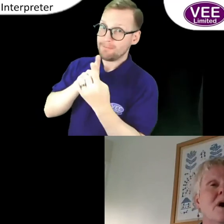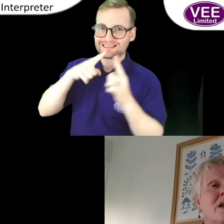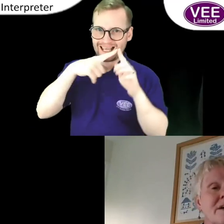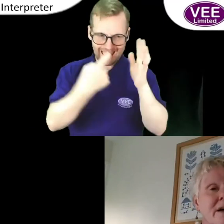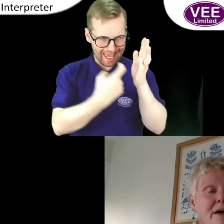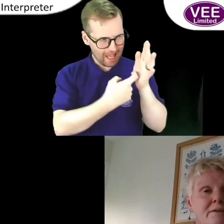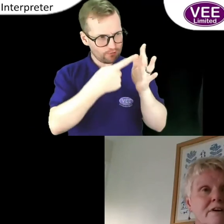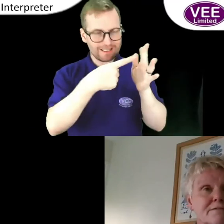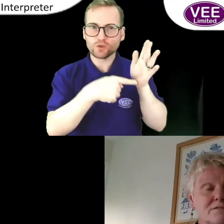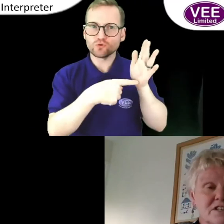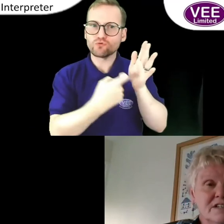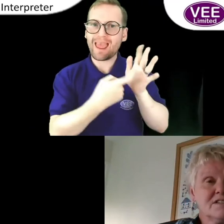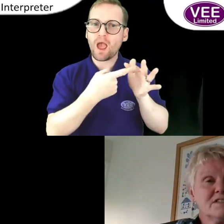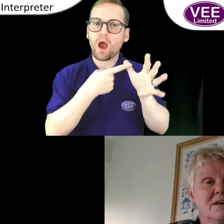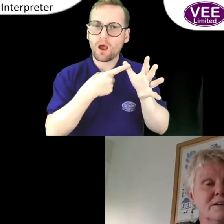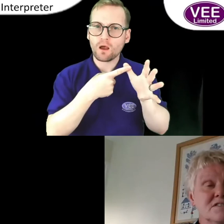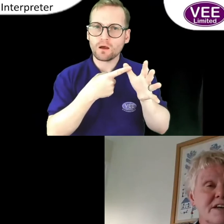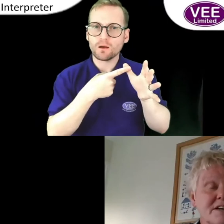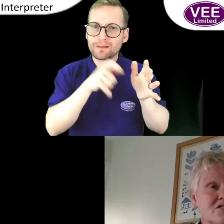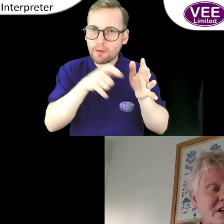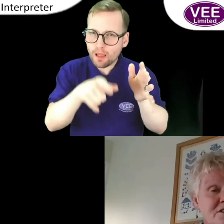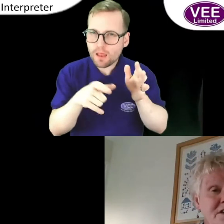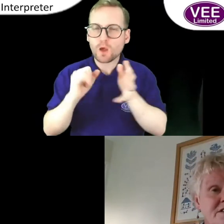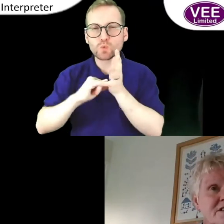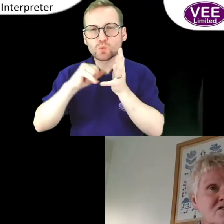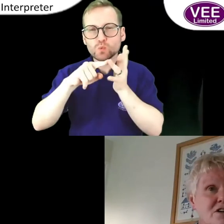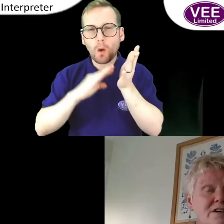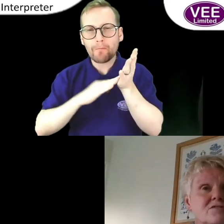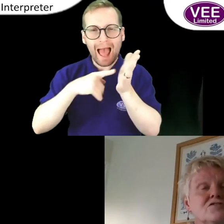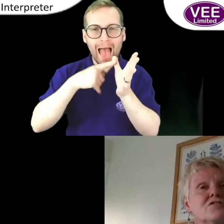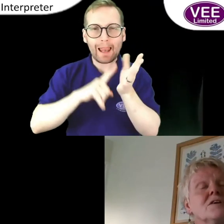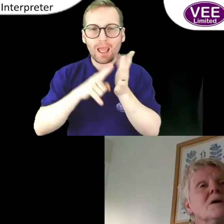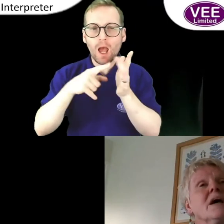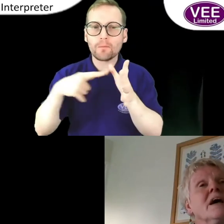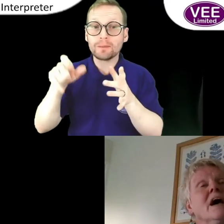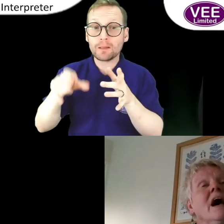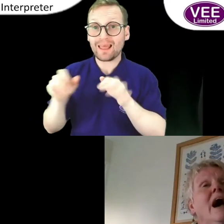and Somali refugees taking shelter in his church.